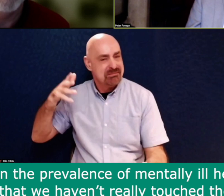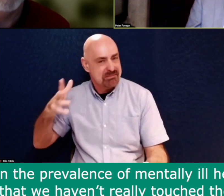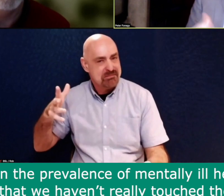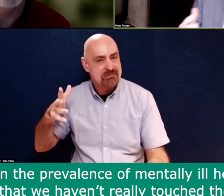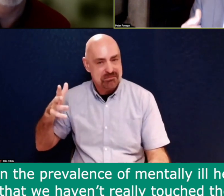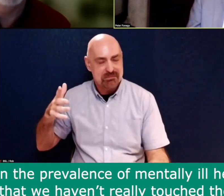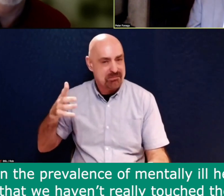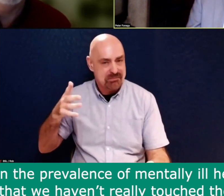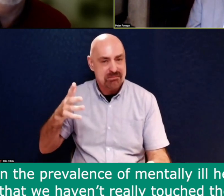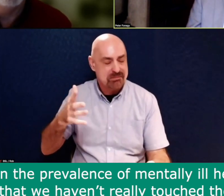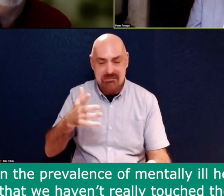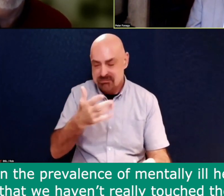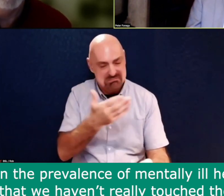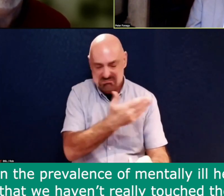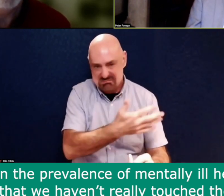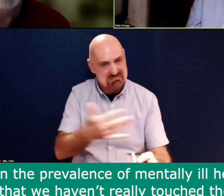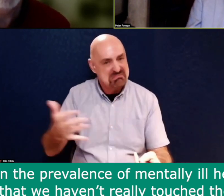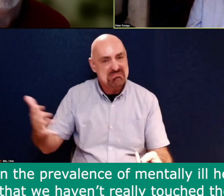across all kinds of